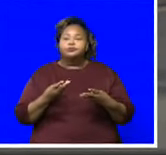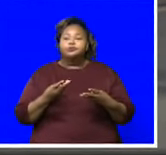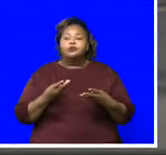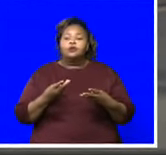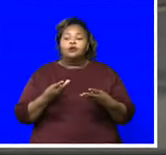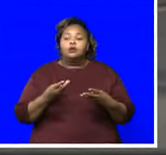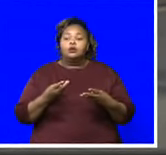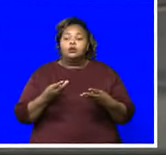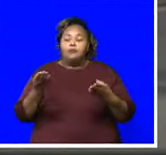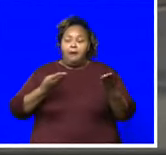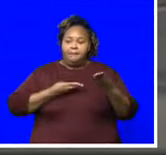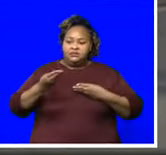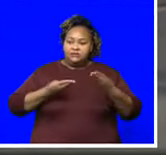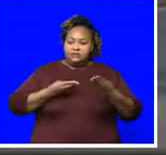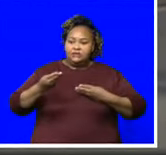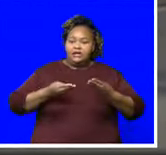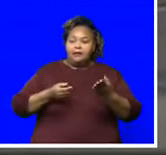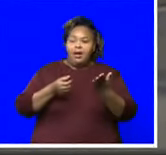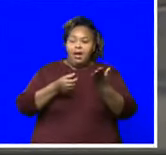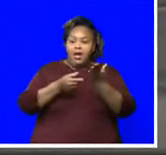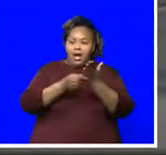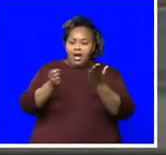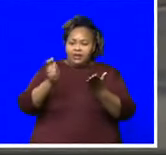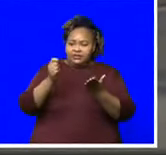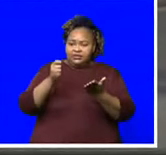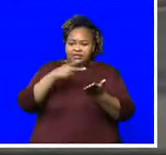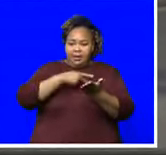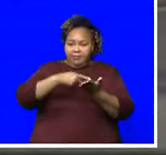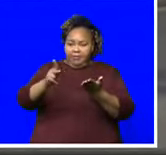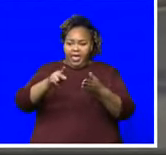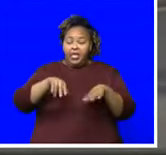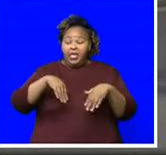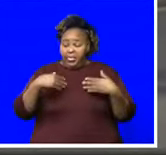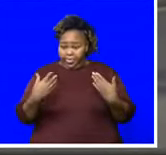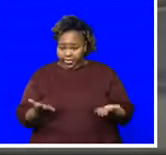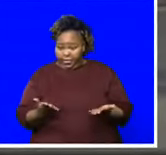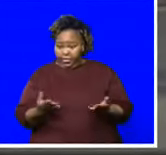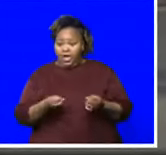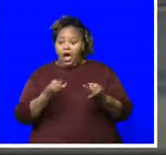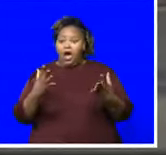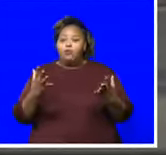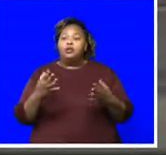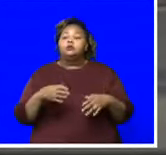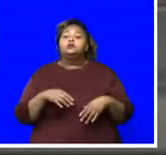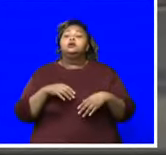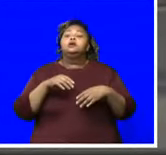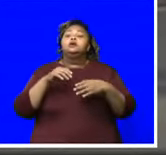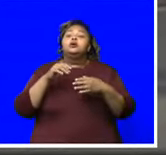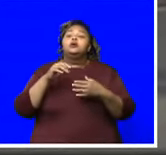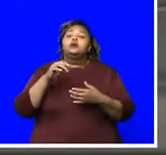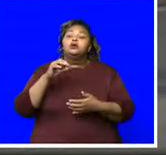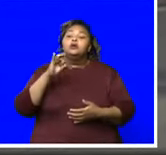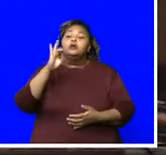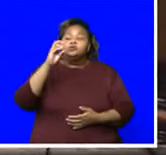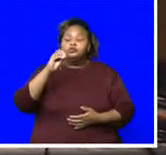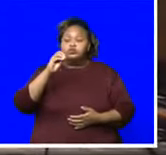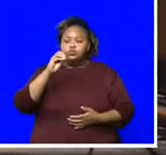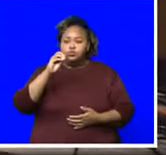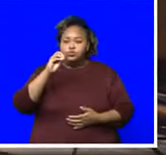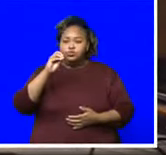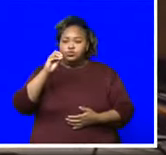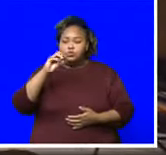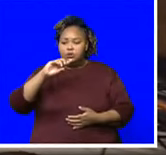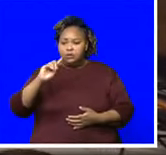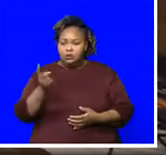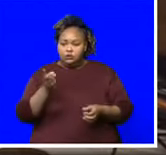sekwe ukuthi mhlawumbe khona laba kweletako sine sifiso ke sekwe ukuthi cishe bonke bede ba bendele arrangement